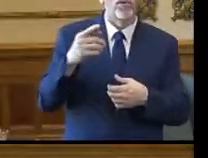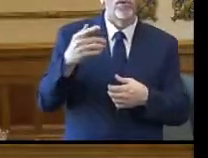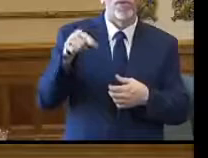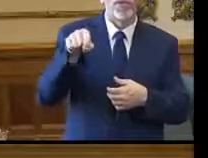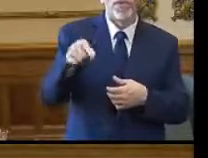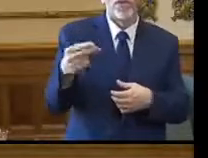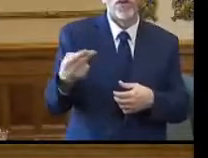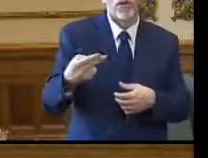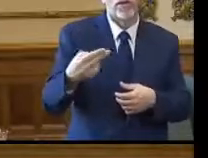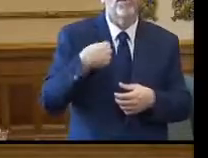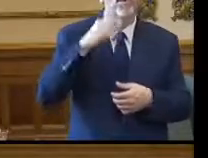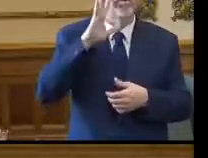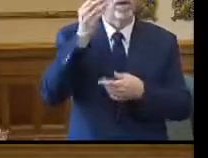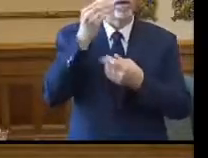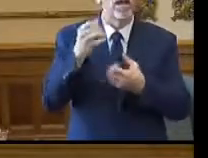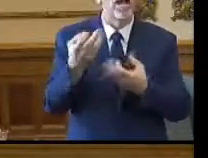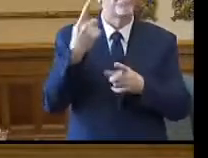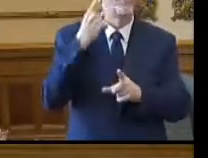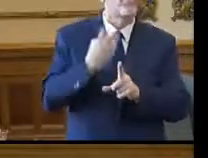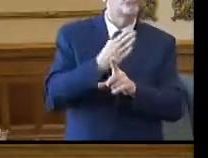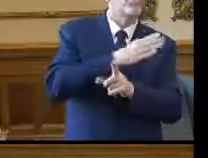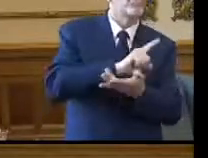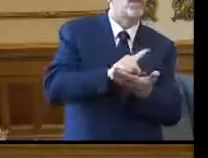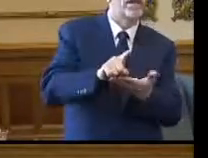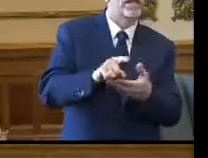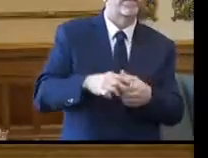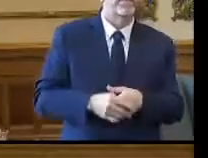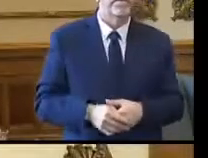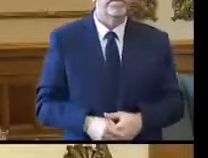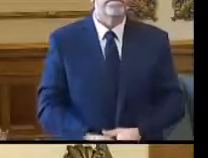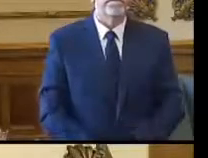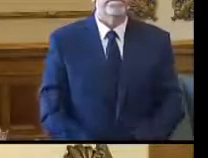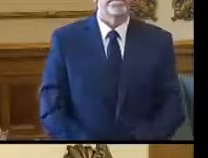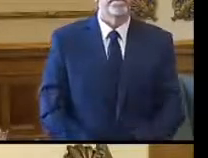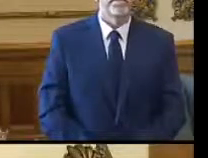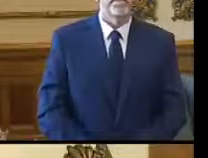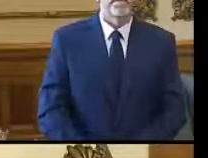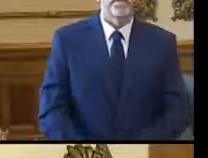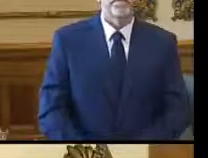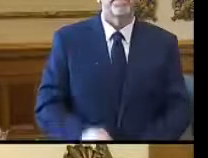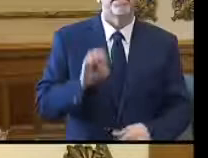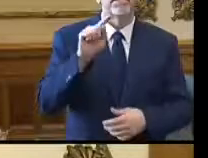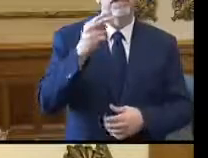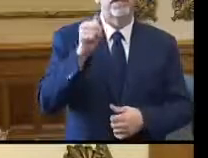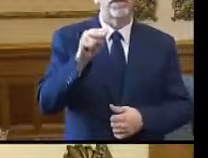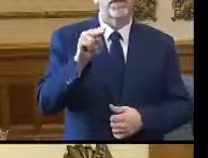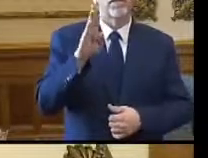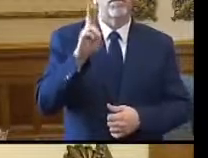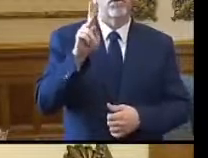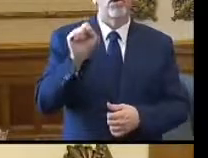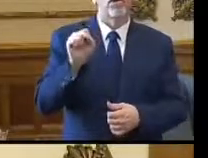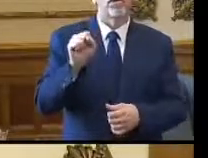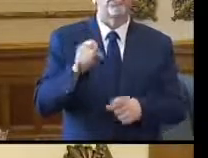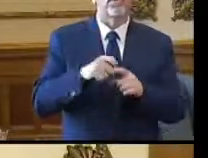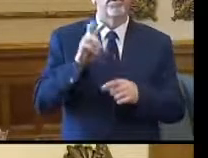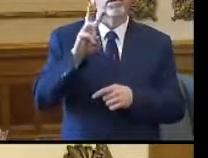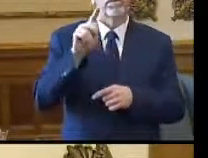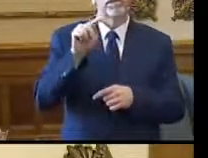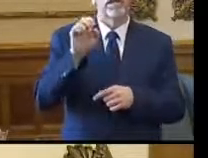coming up, we'll release the numbers for the previous week. Ethan Burks,